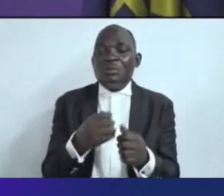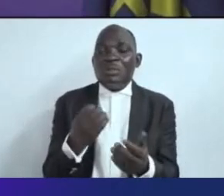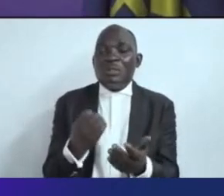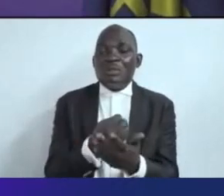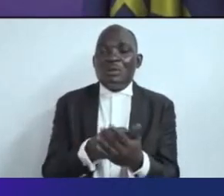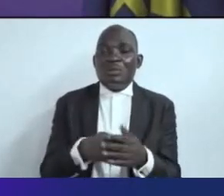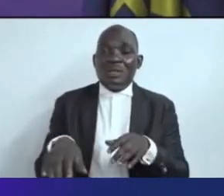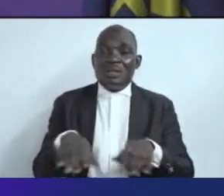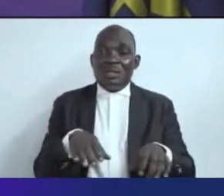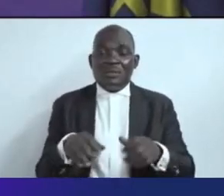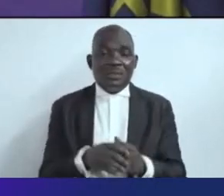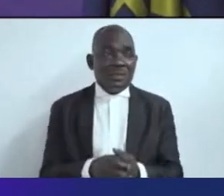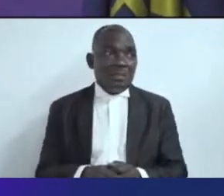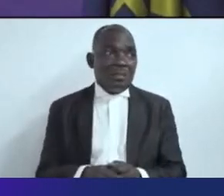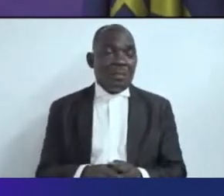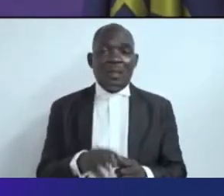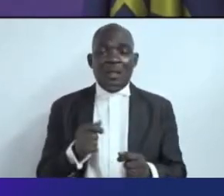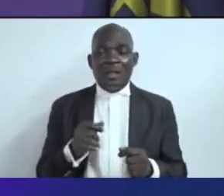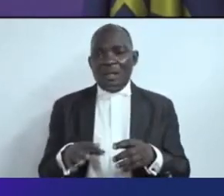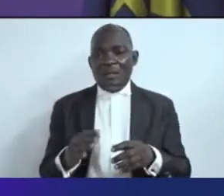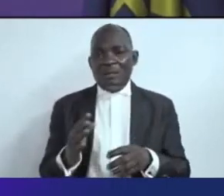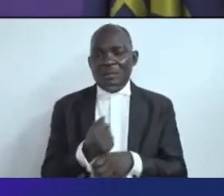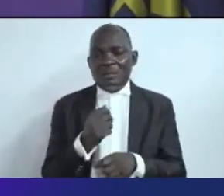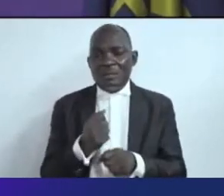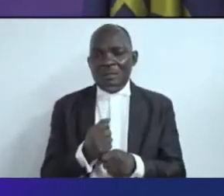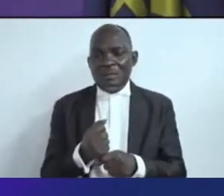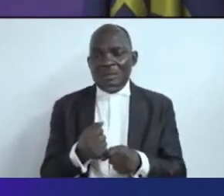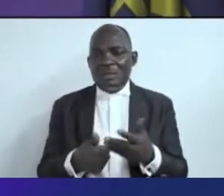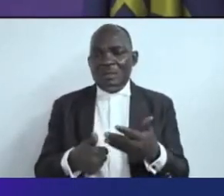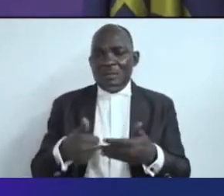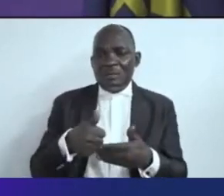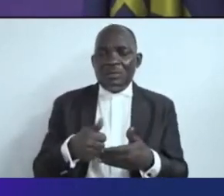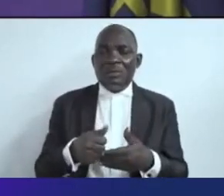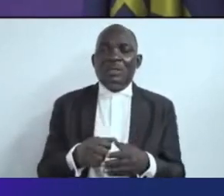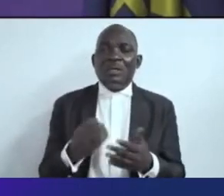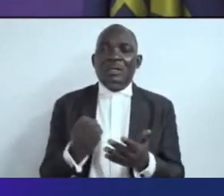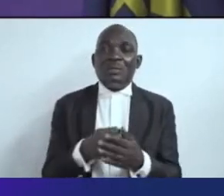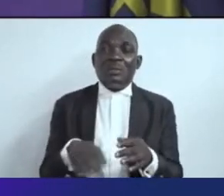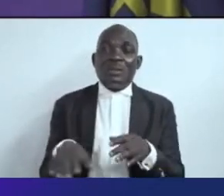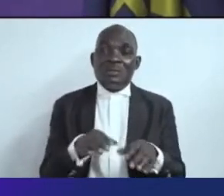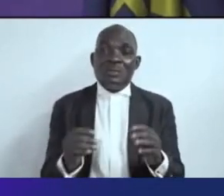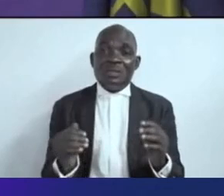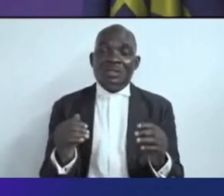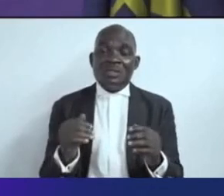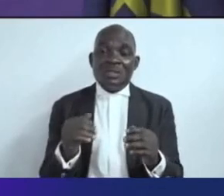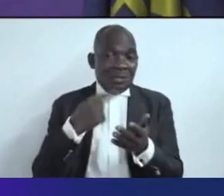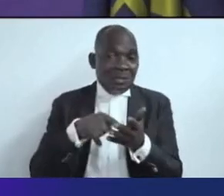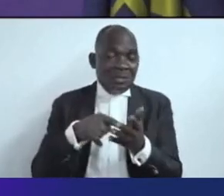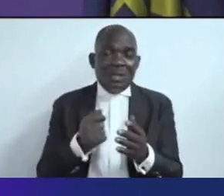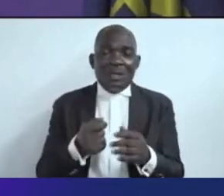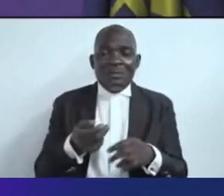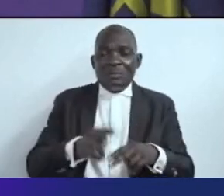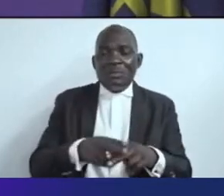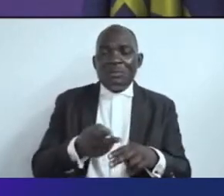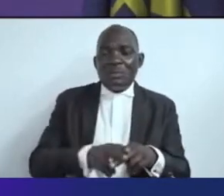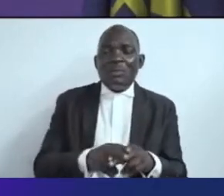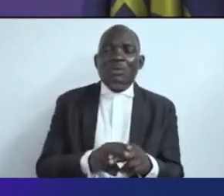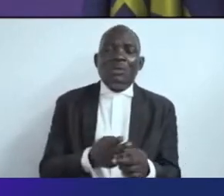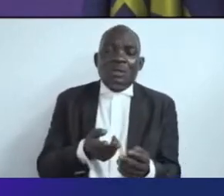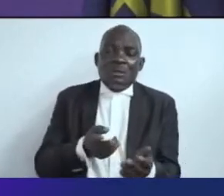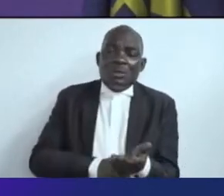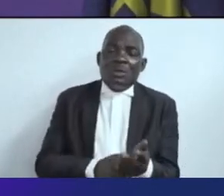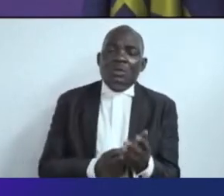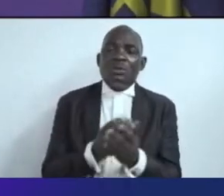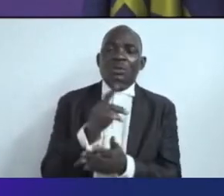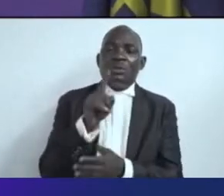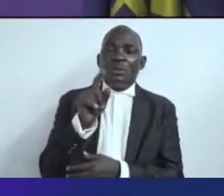activity. The updated real composite index of economic activity recorded an annual growth of